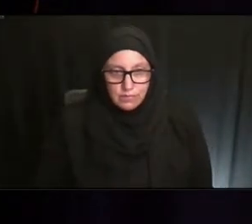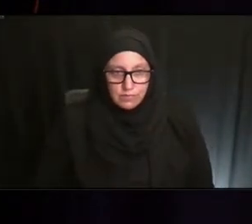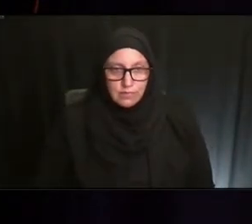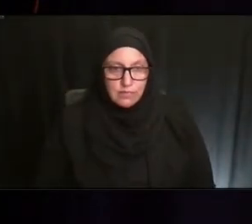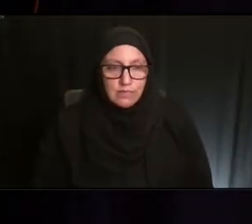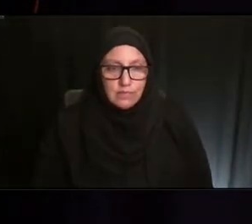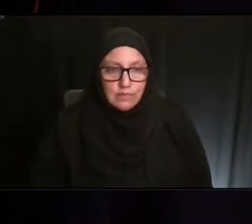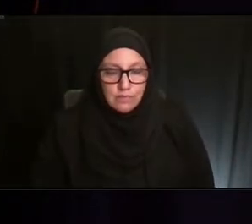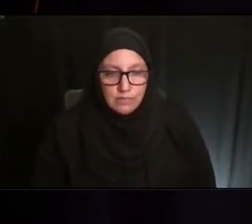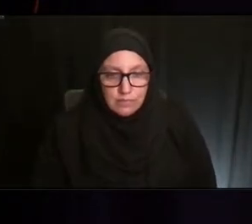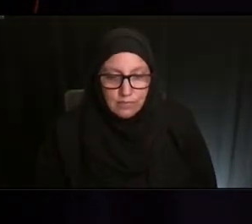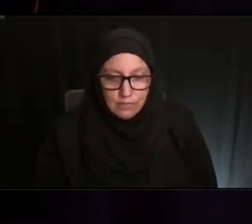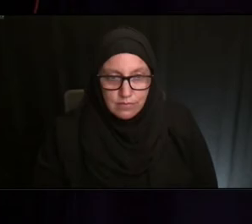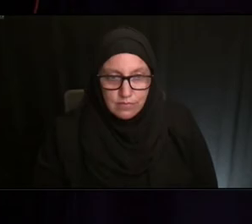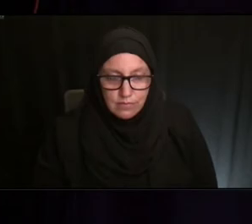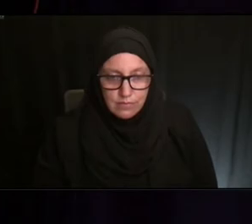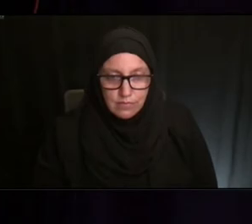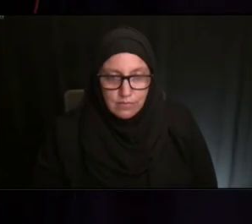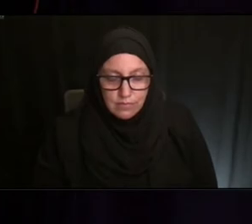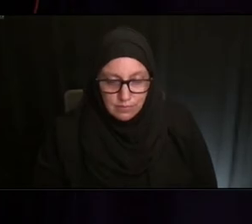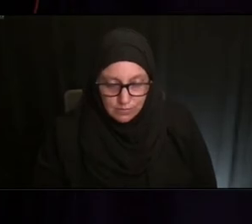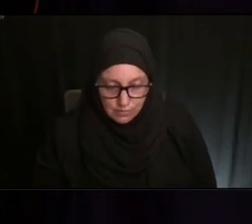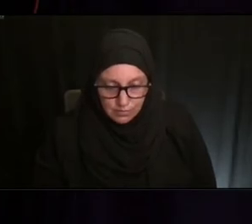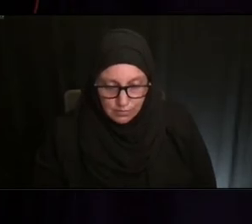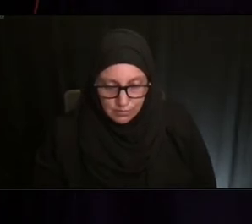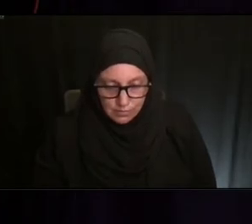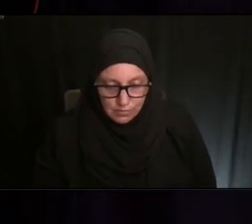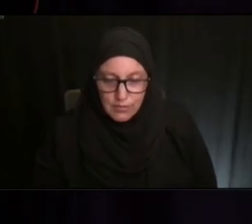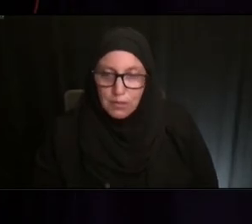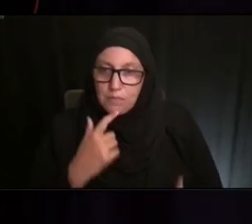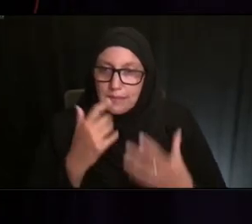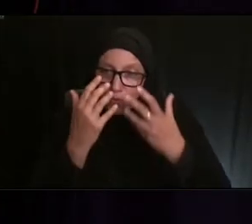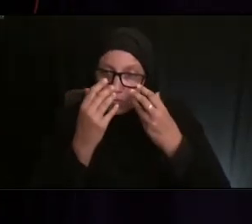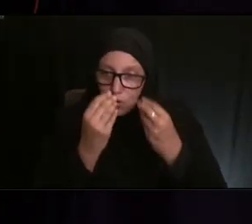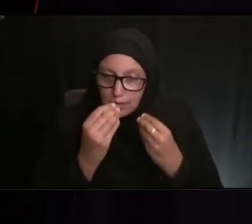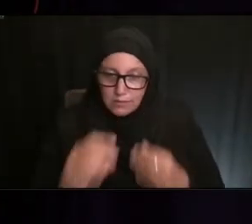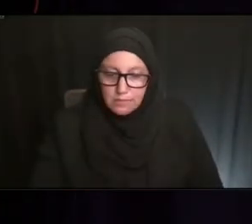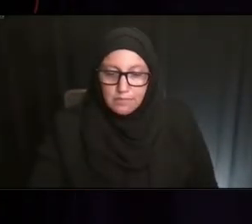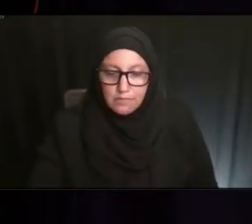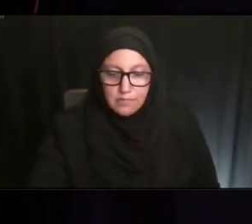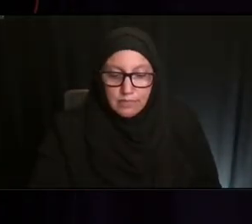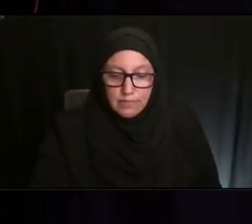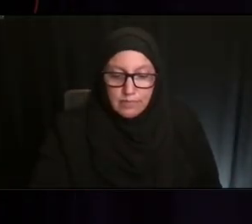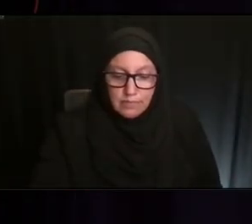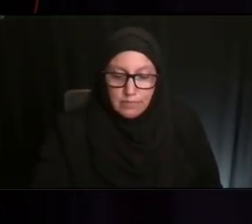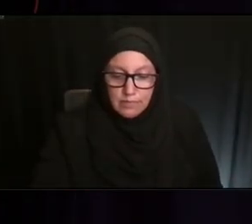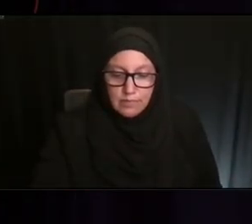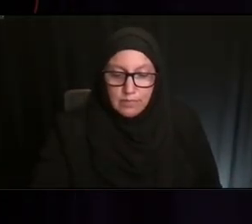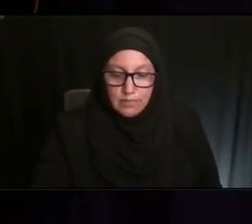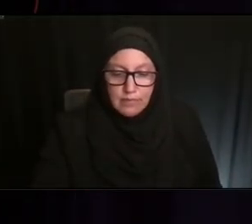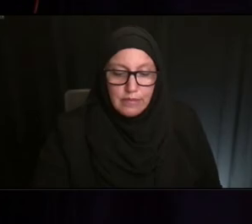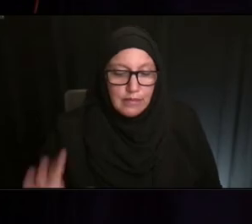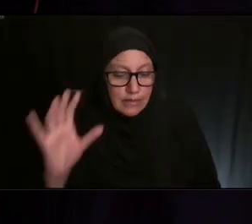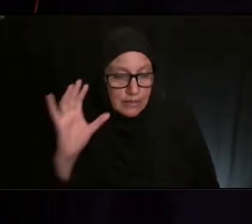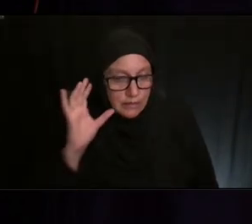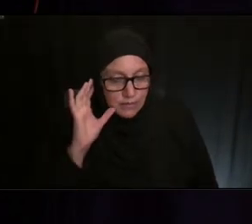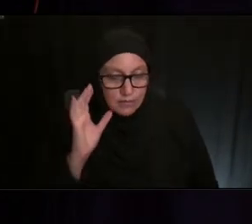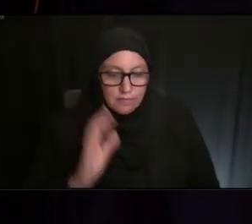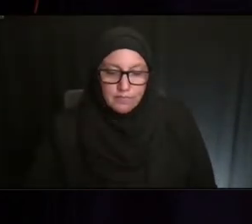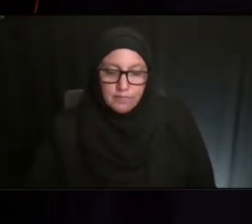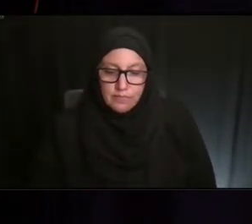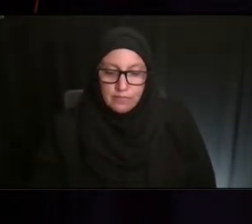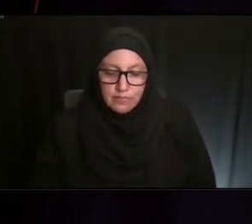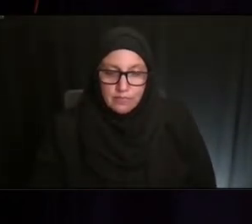A couple of minutes, please close your eyes. If you can, to Qibla, and